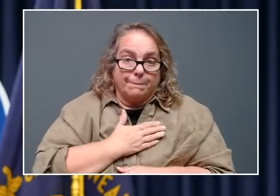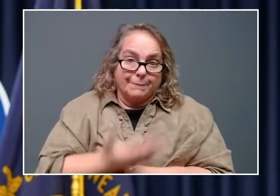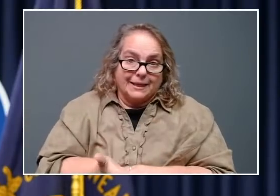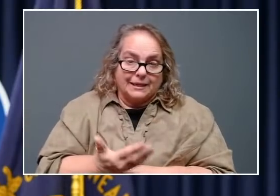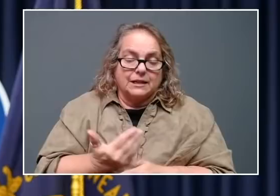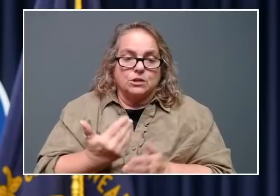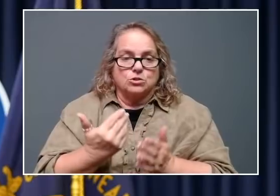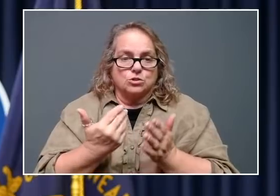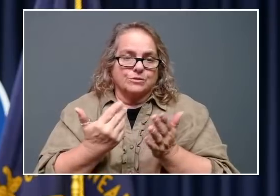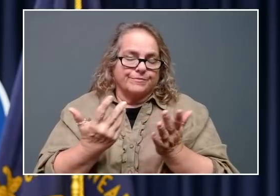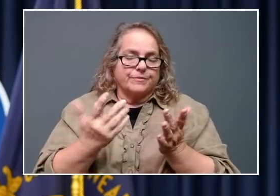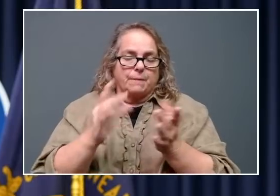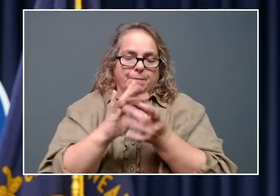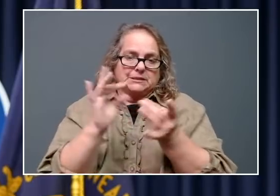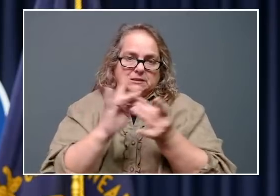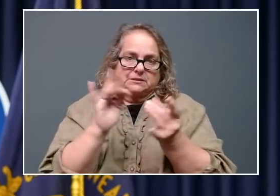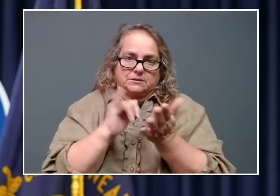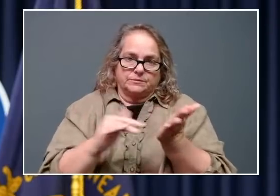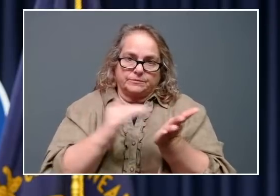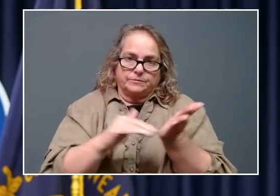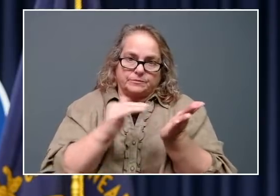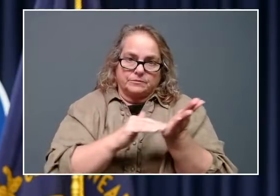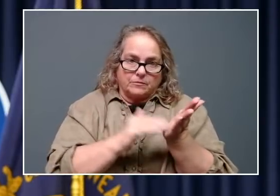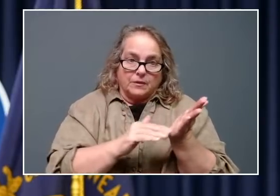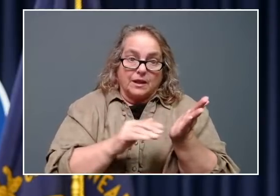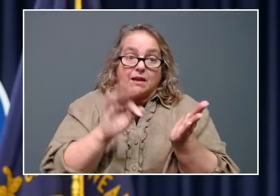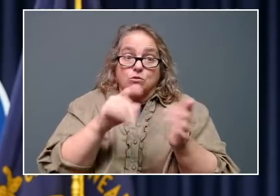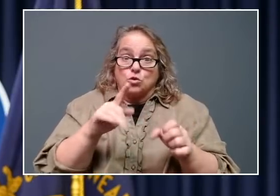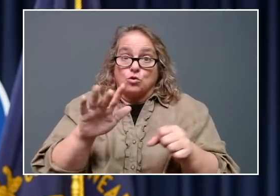message, because if you're fully vaccinated and you haven't